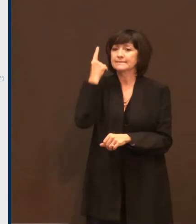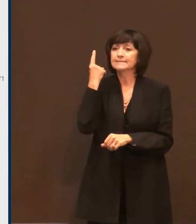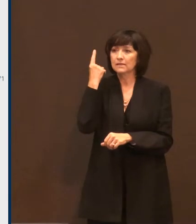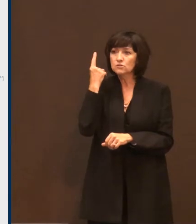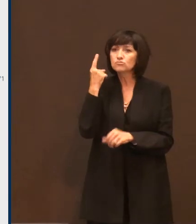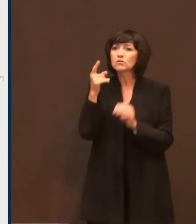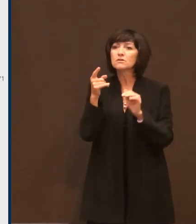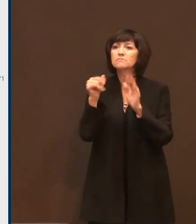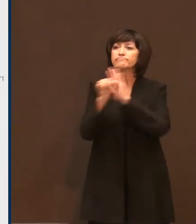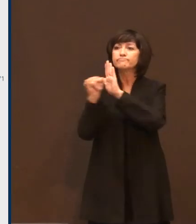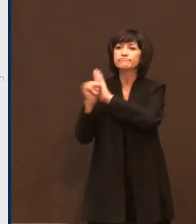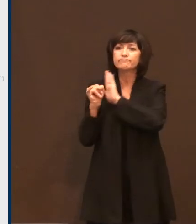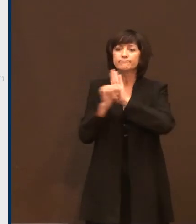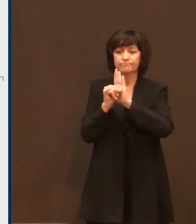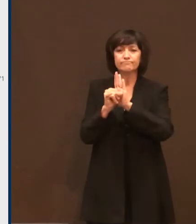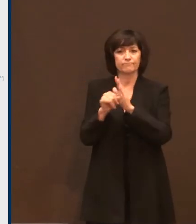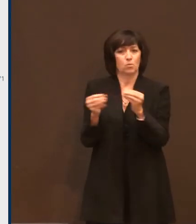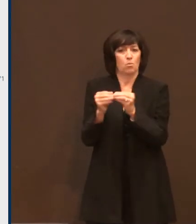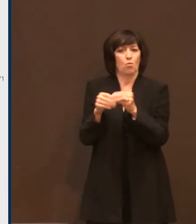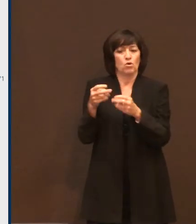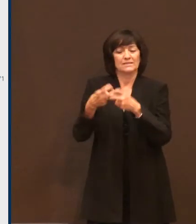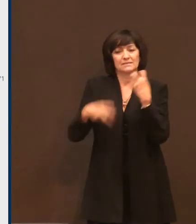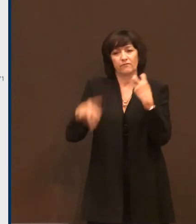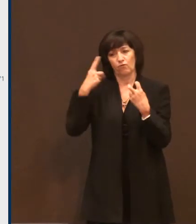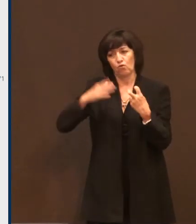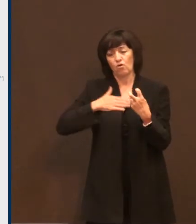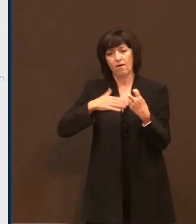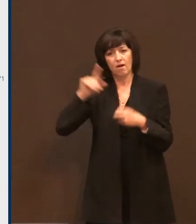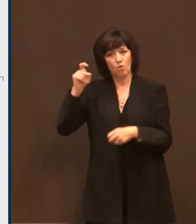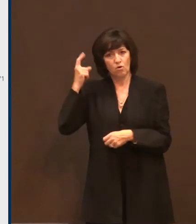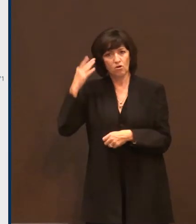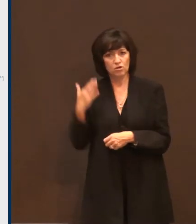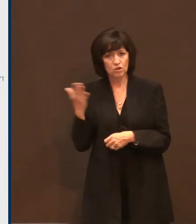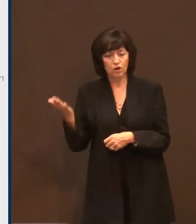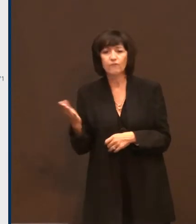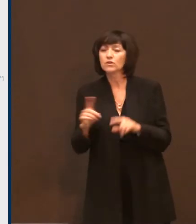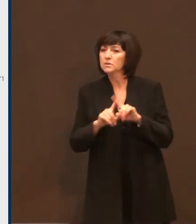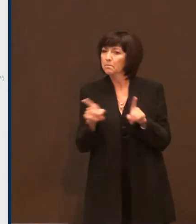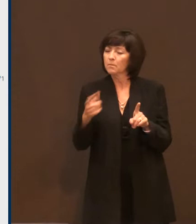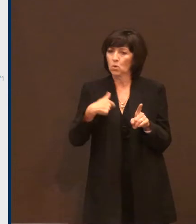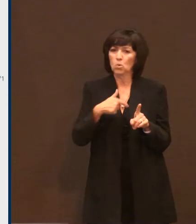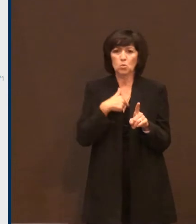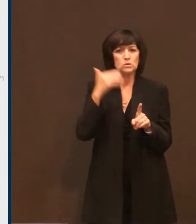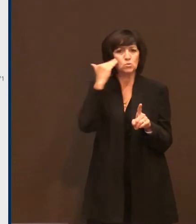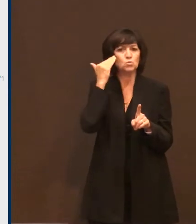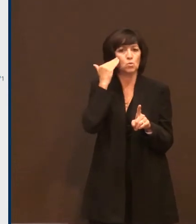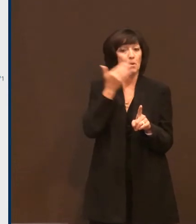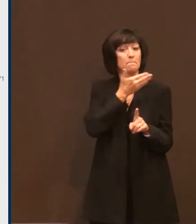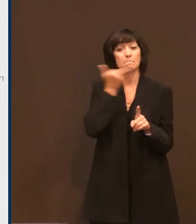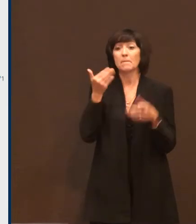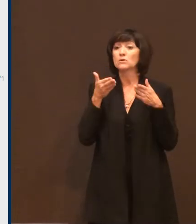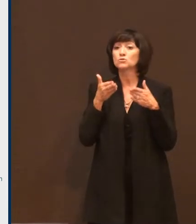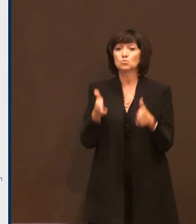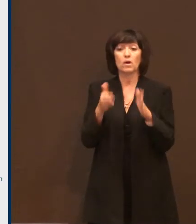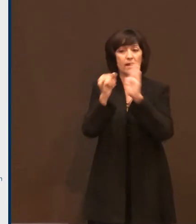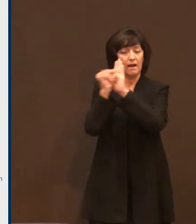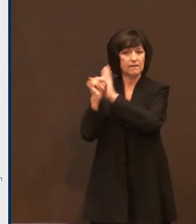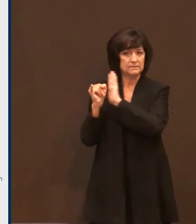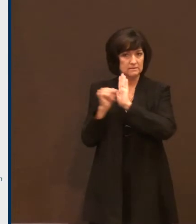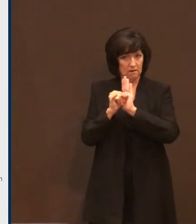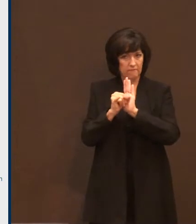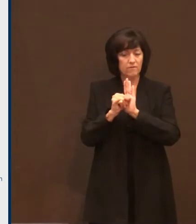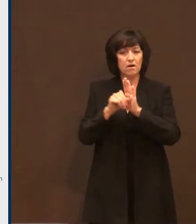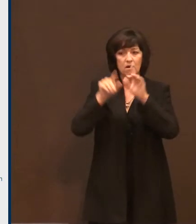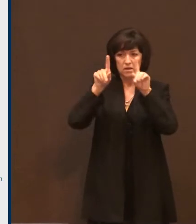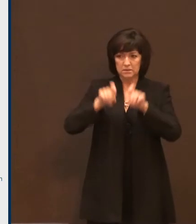are putting us on lists from other states. But we know the best way we could make sure we stay safe is by getting people tested,